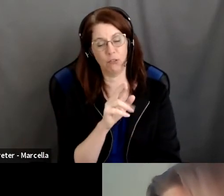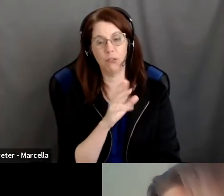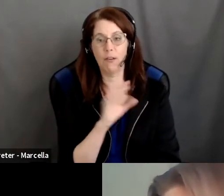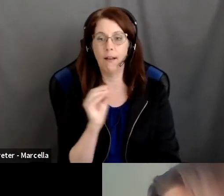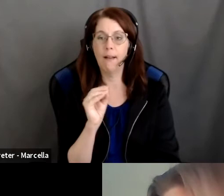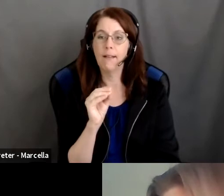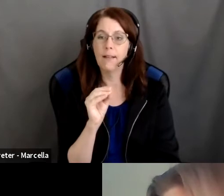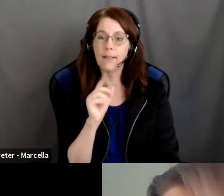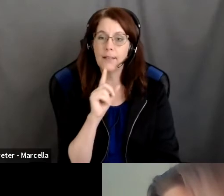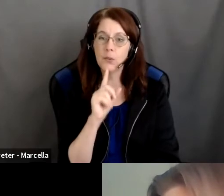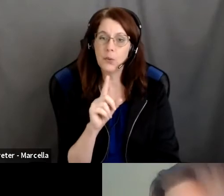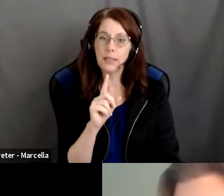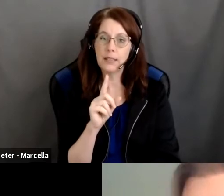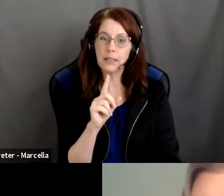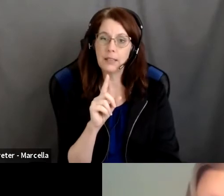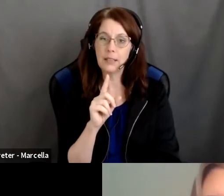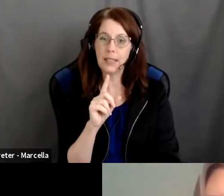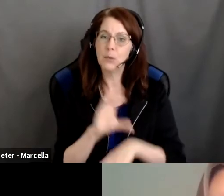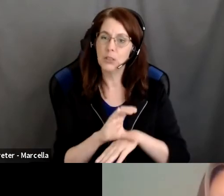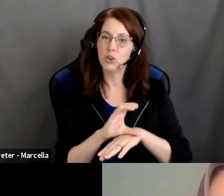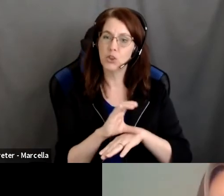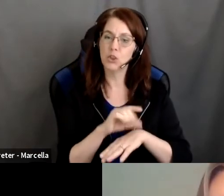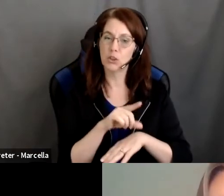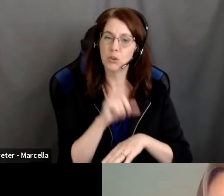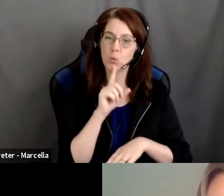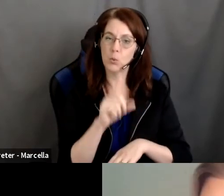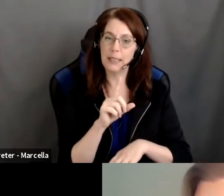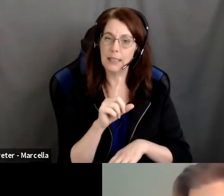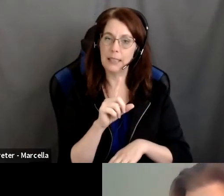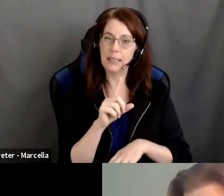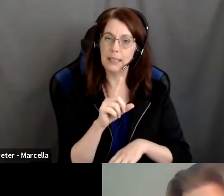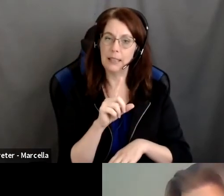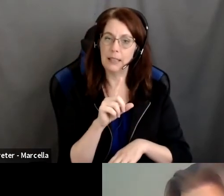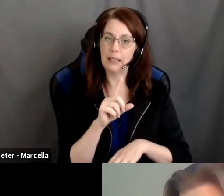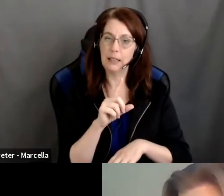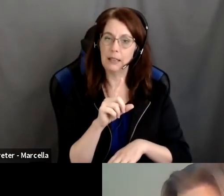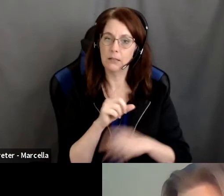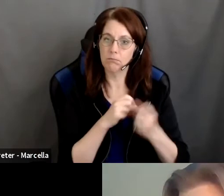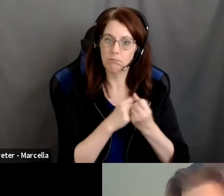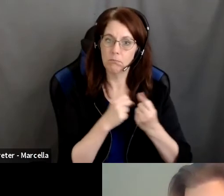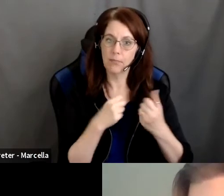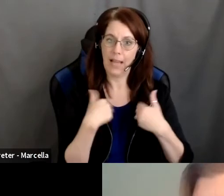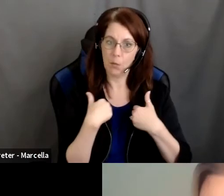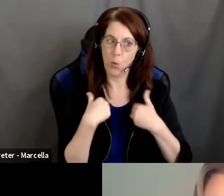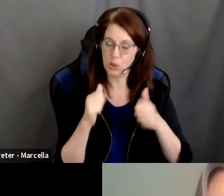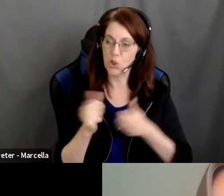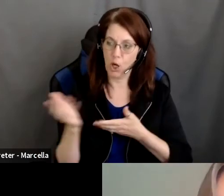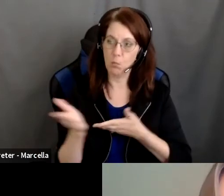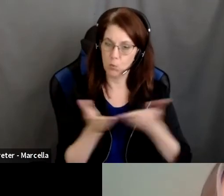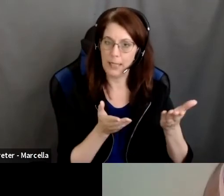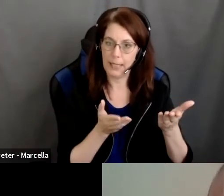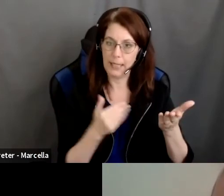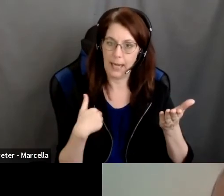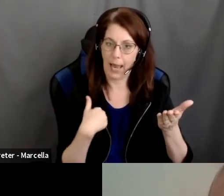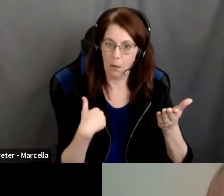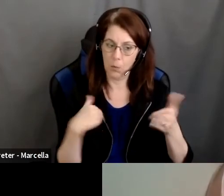it ended up being in a church that was really progressive about animals, and we were allowed to have some